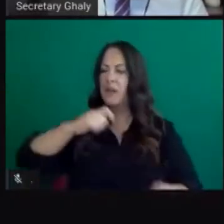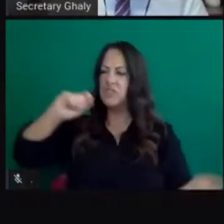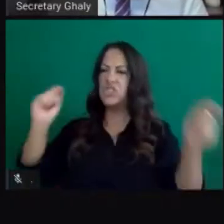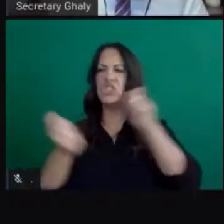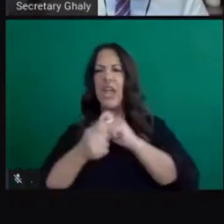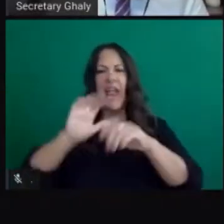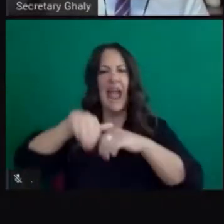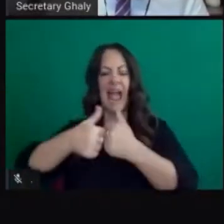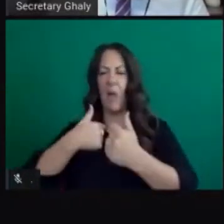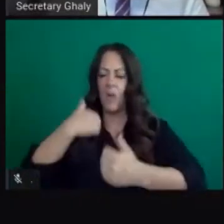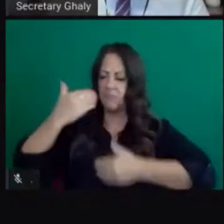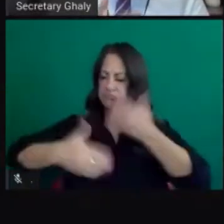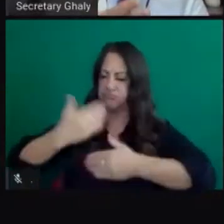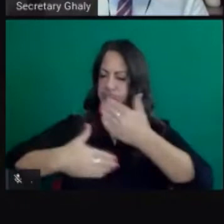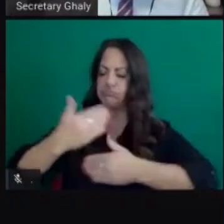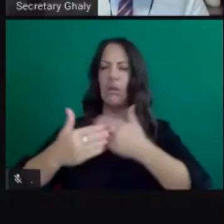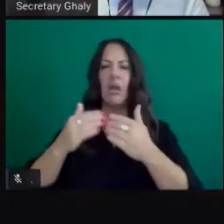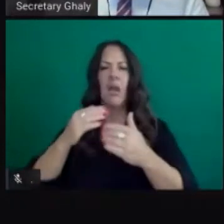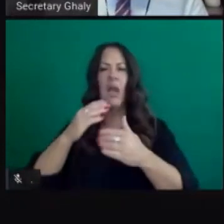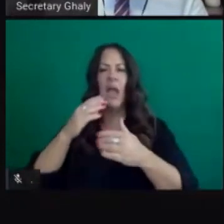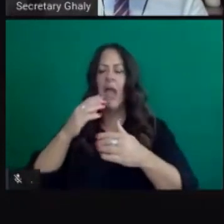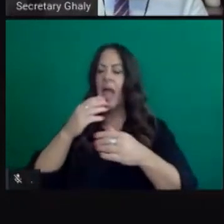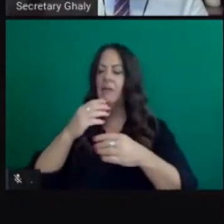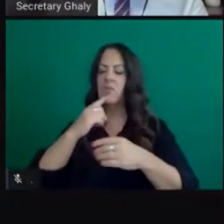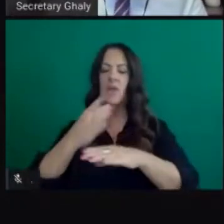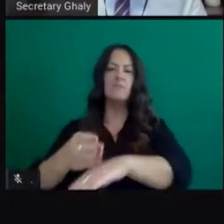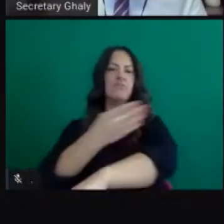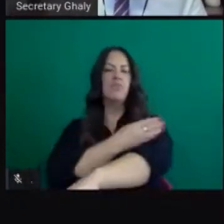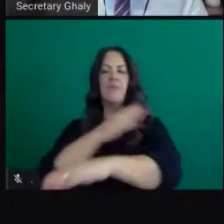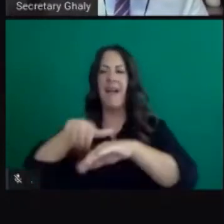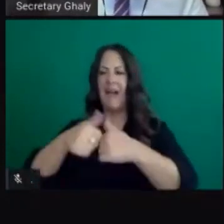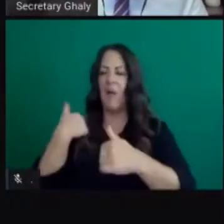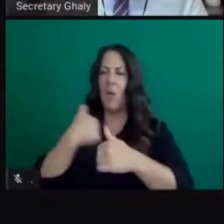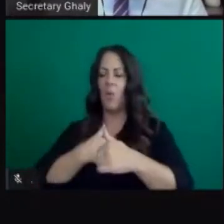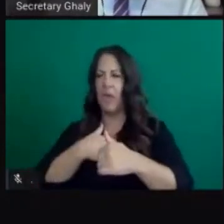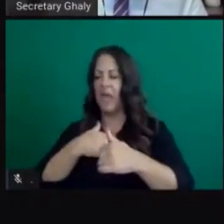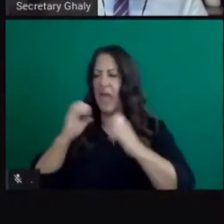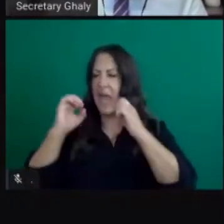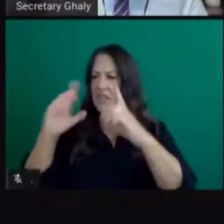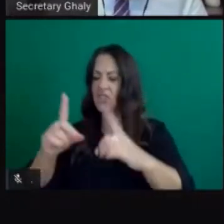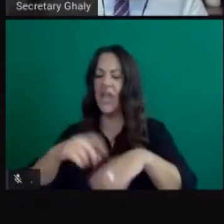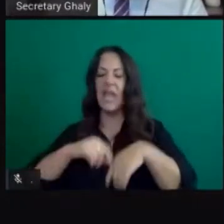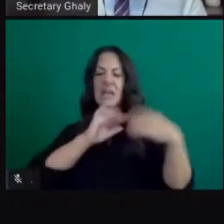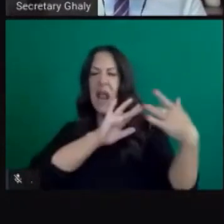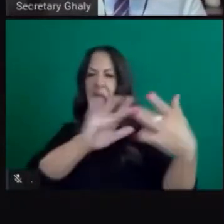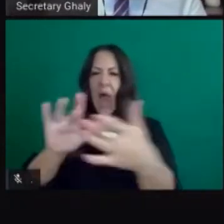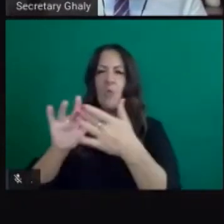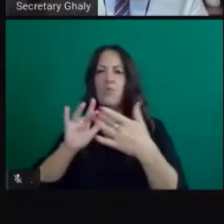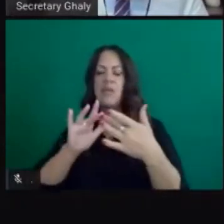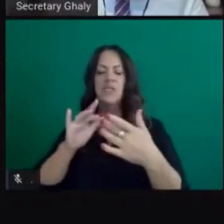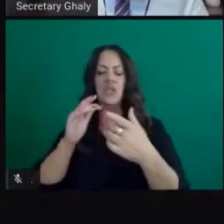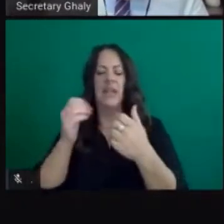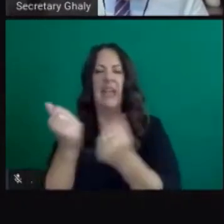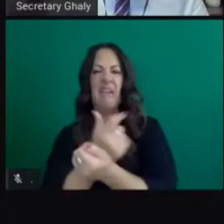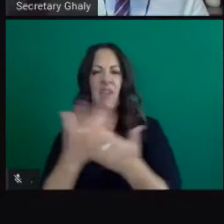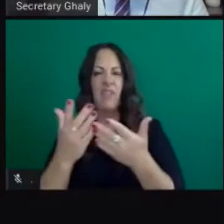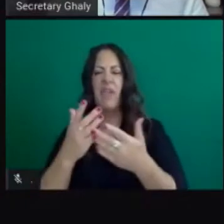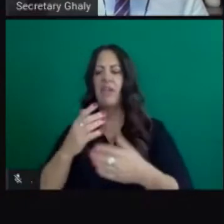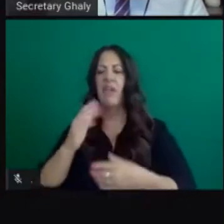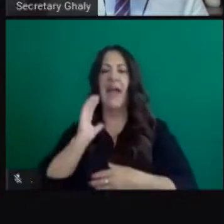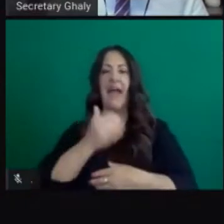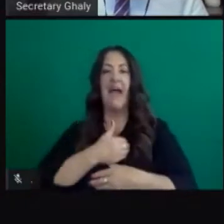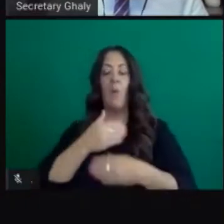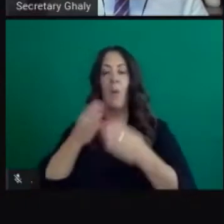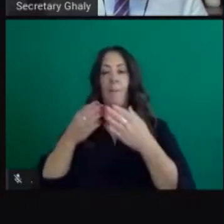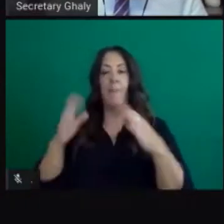would have normally done. And this has really supported the state Department of Public Health to work on